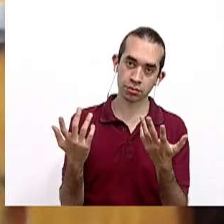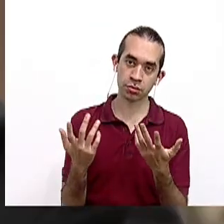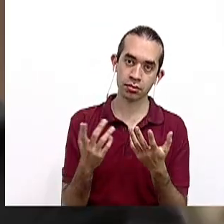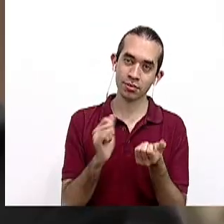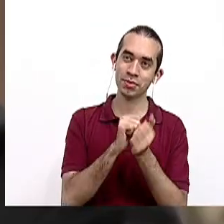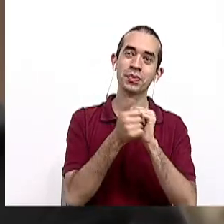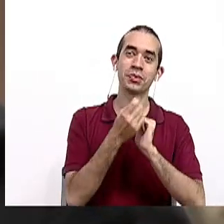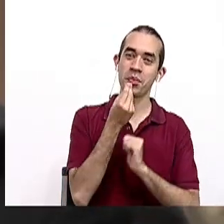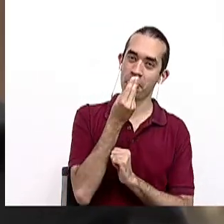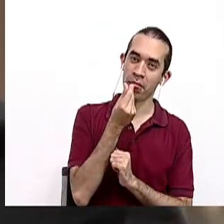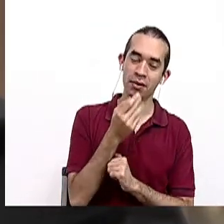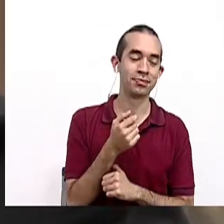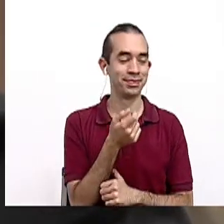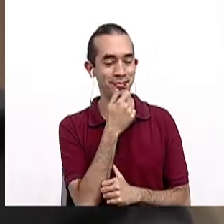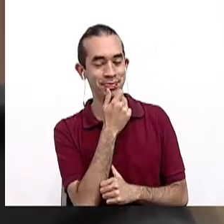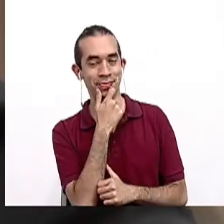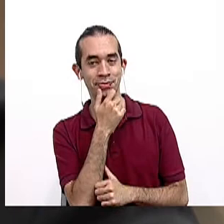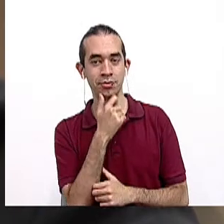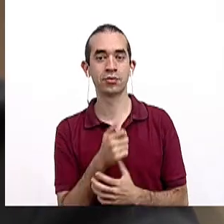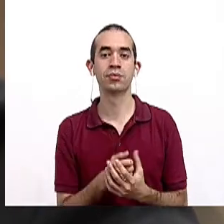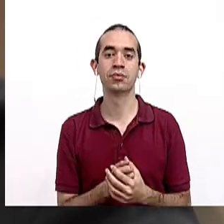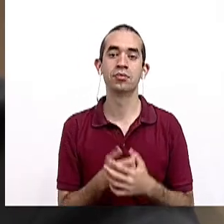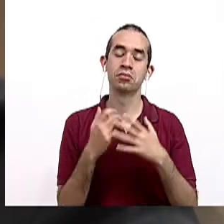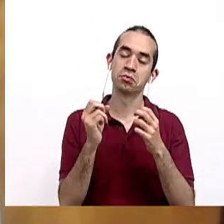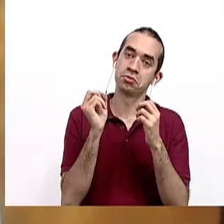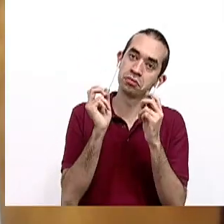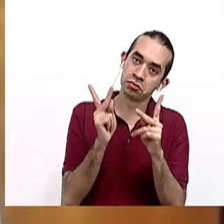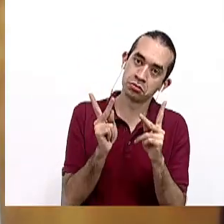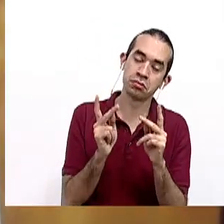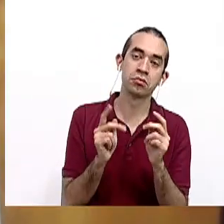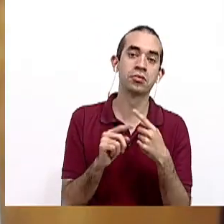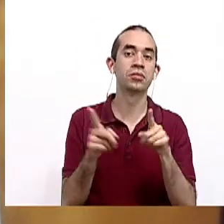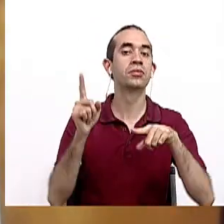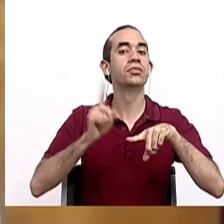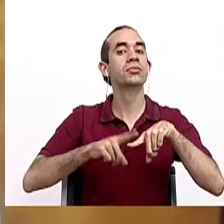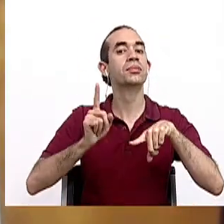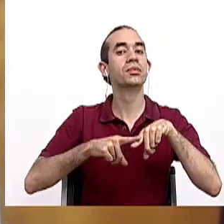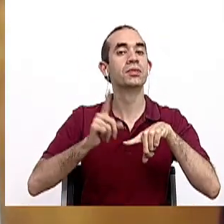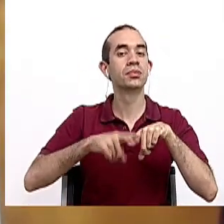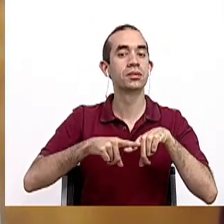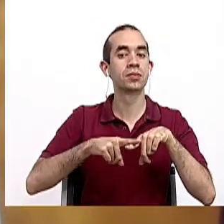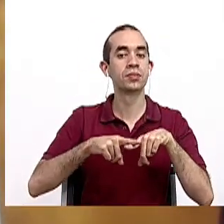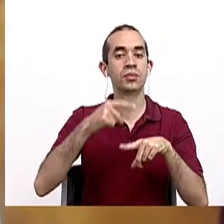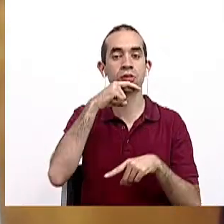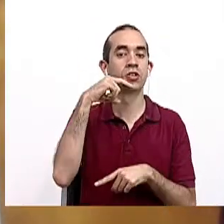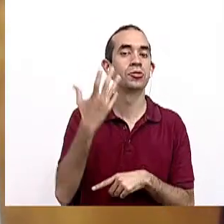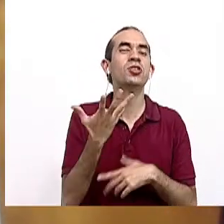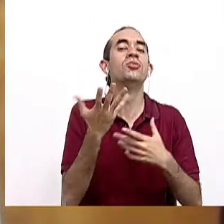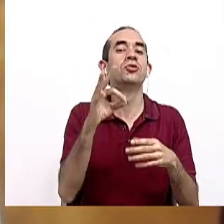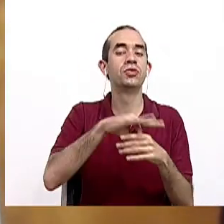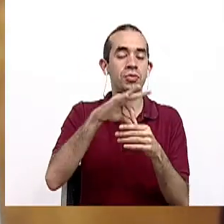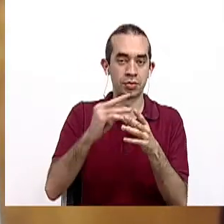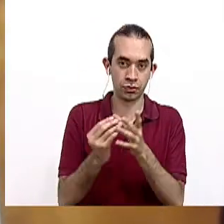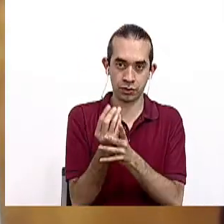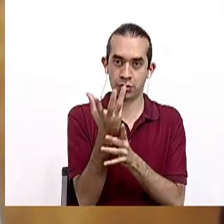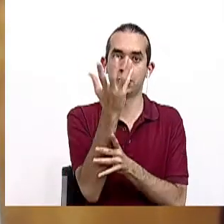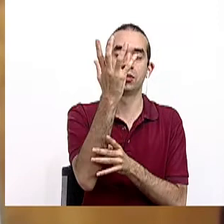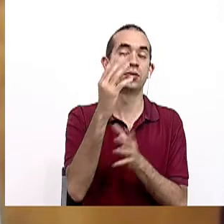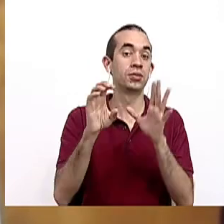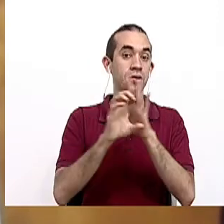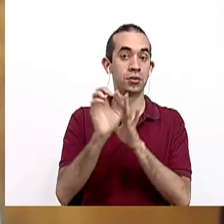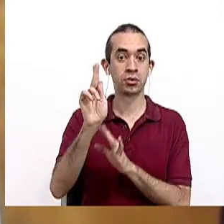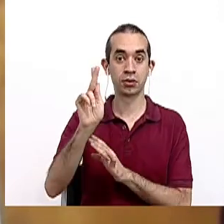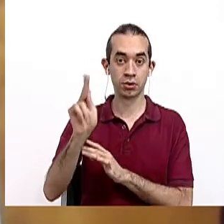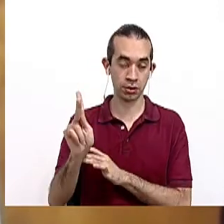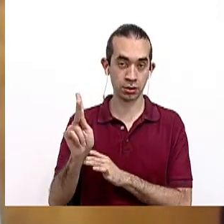taste, that should be okay, but it depends how tomato is grown. So in the UK,